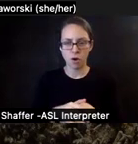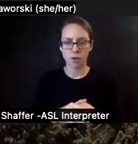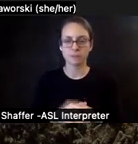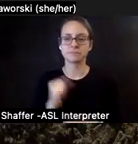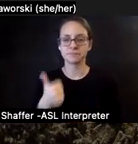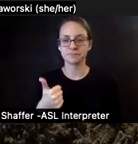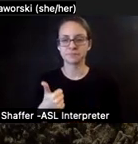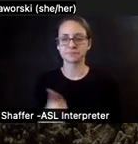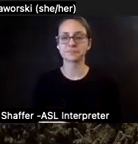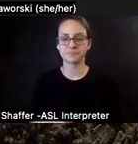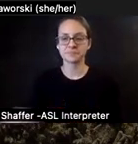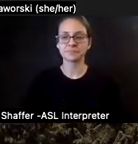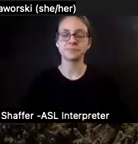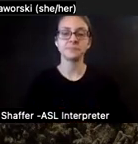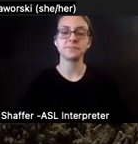Okay.